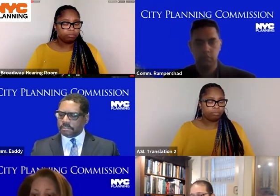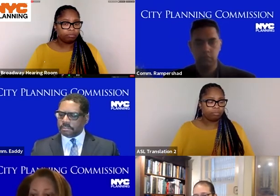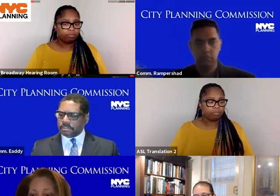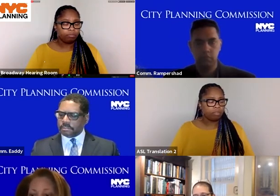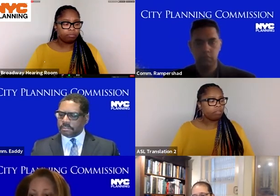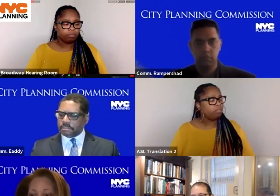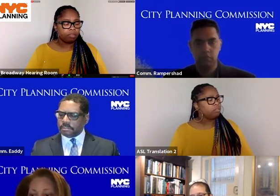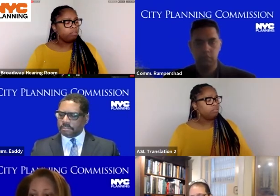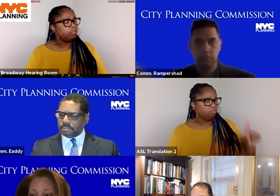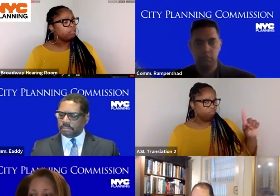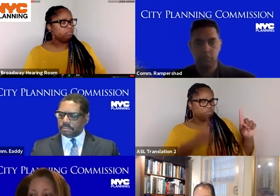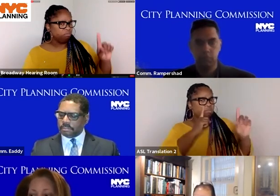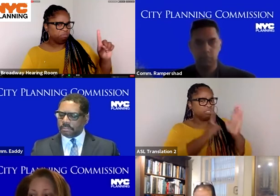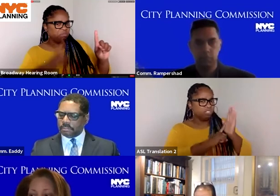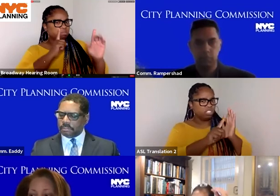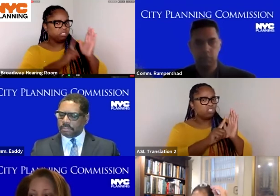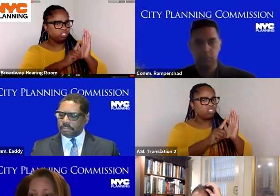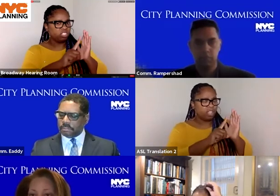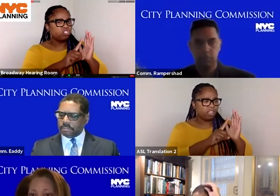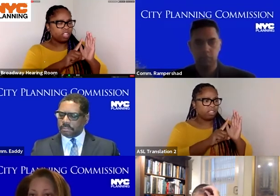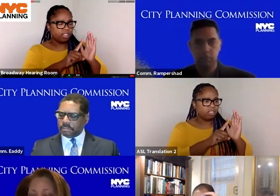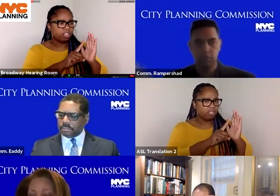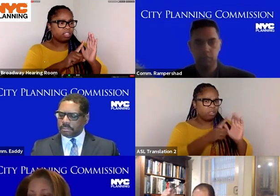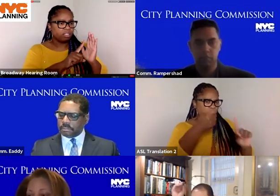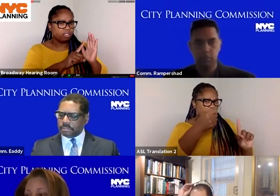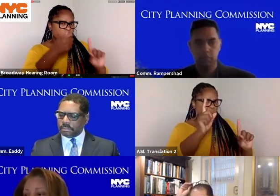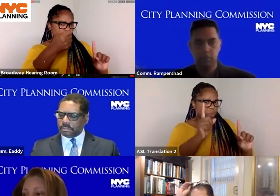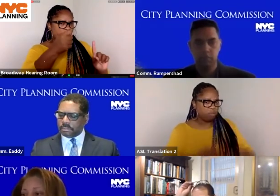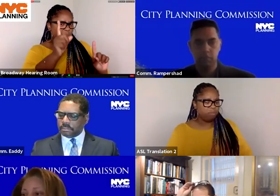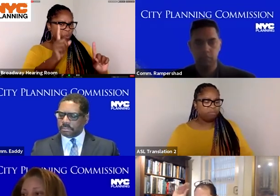Just let me check the poll. Just one moment.